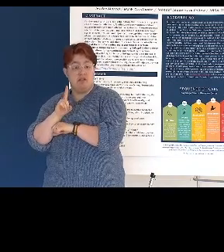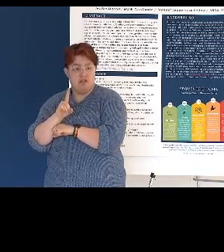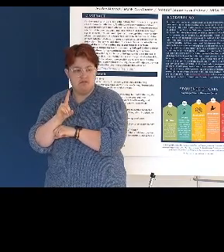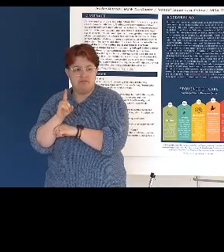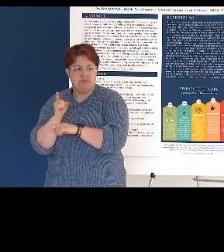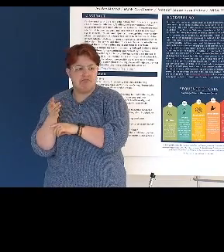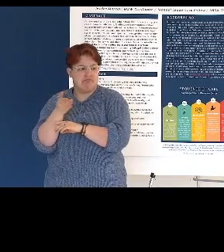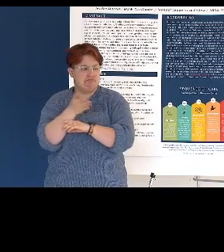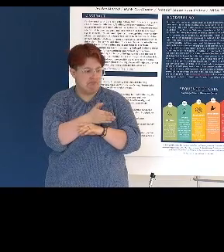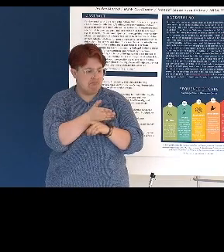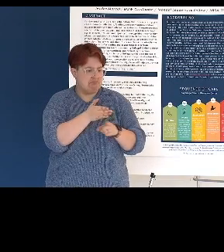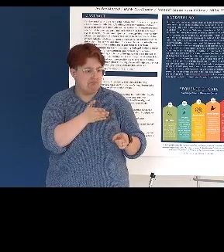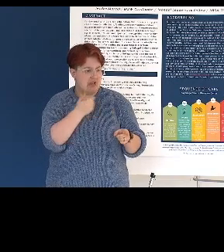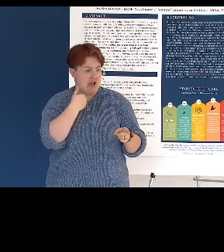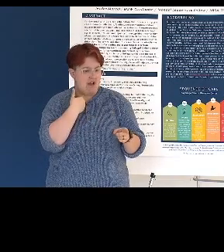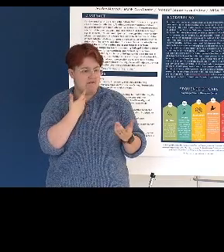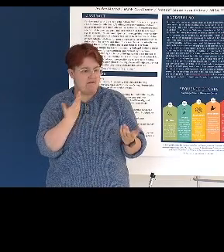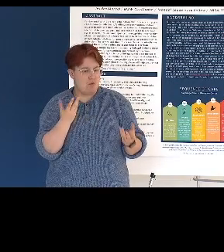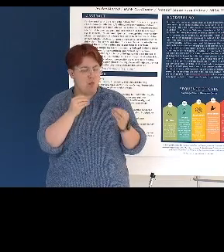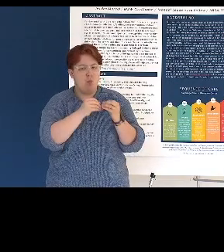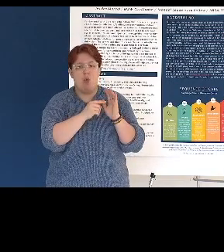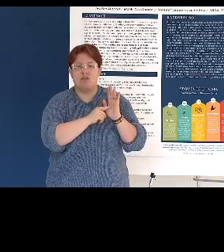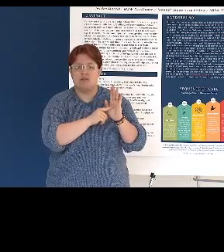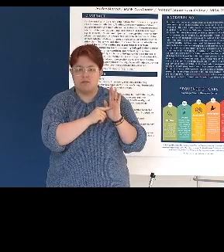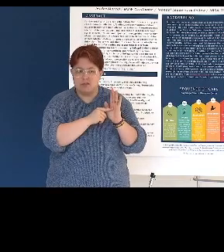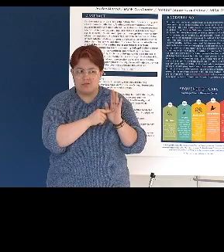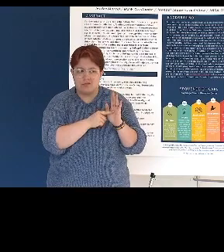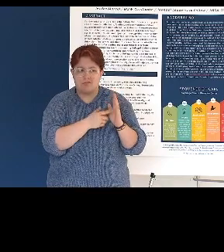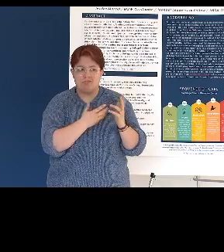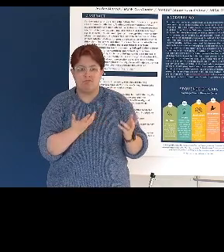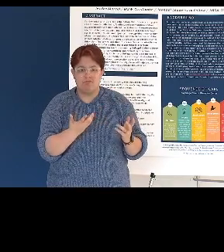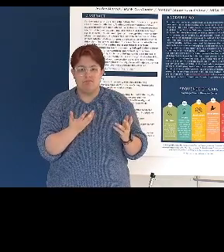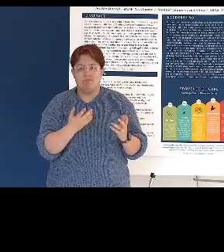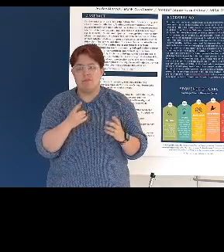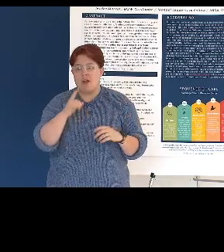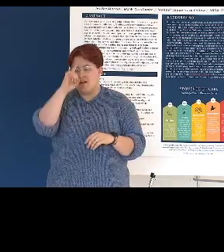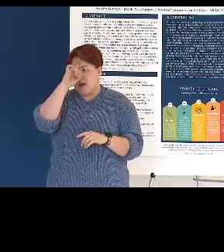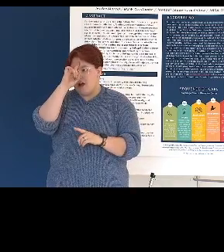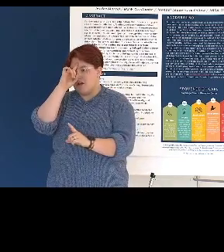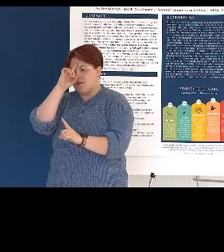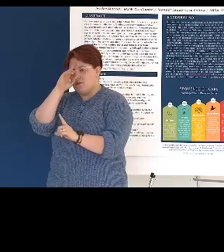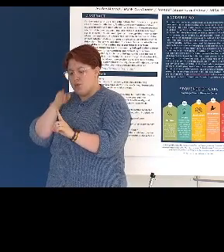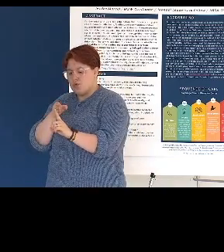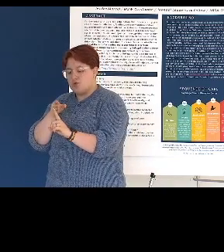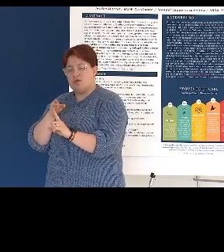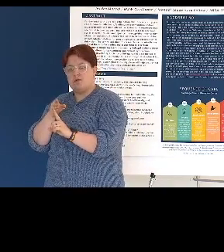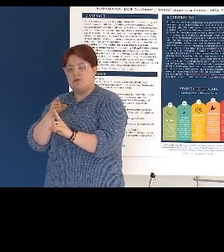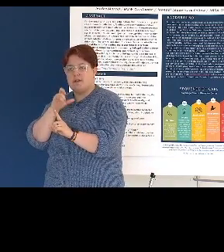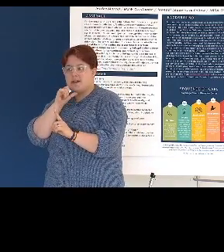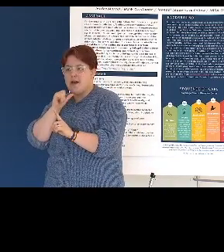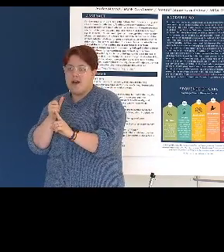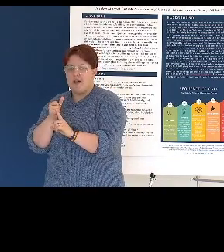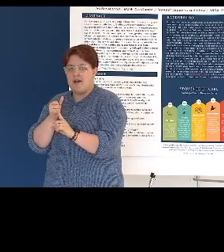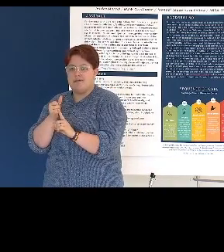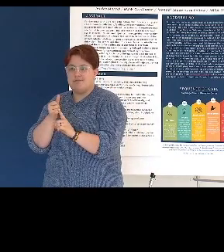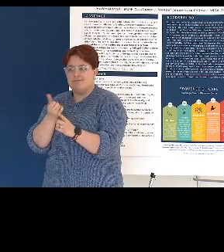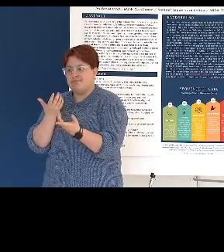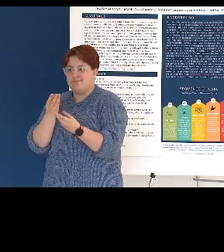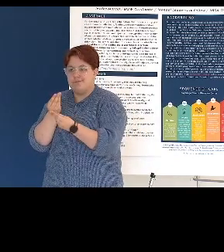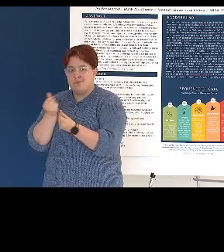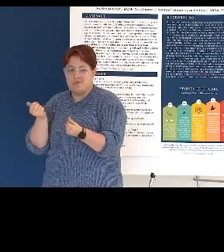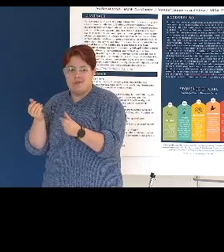are left with residual symptoms. In addition, cognitive-based approaches do not treat the aforementioned comorbid health